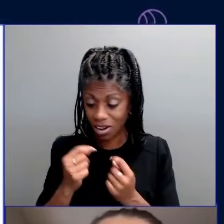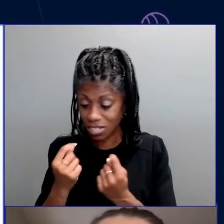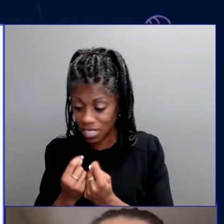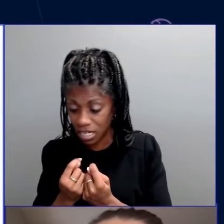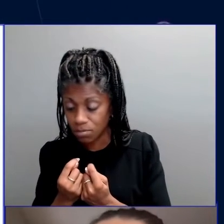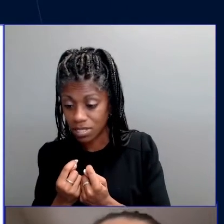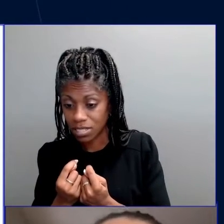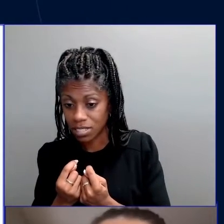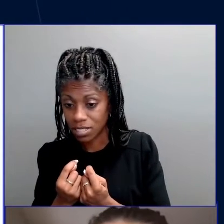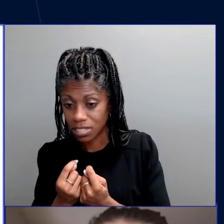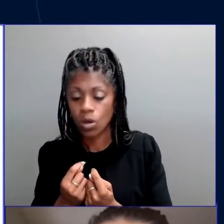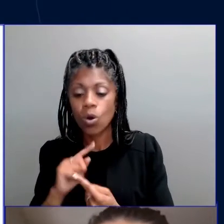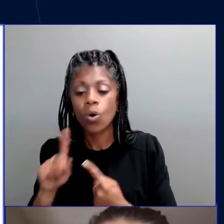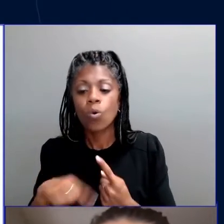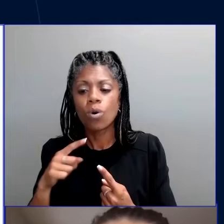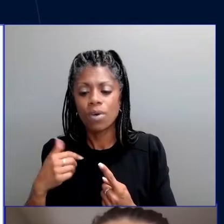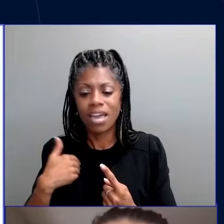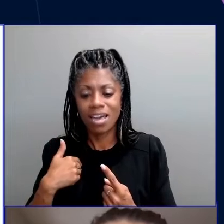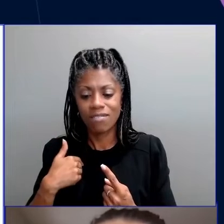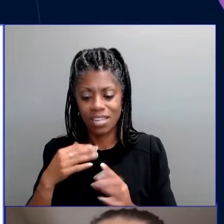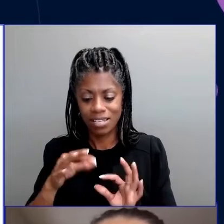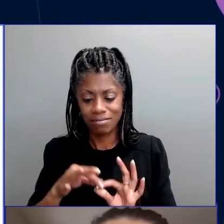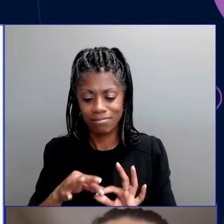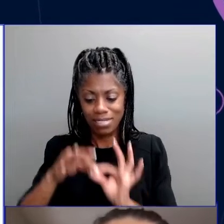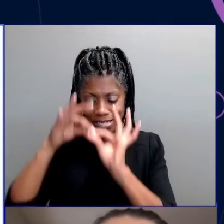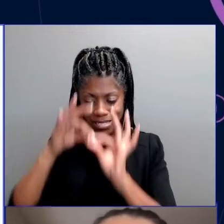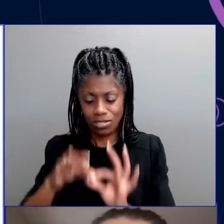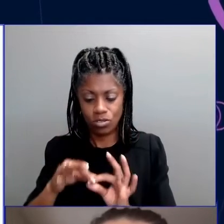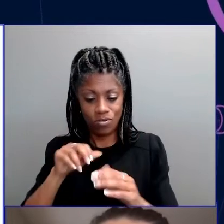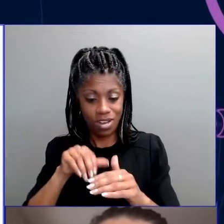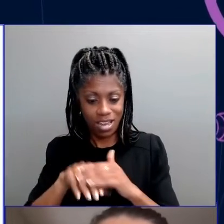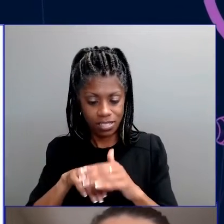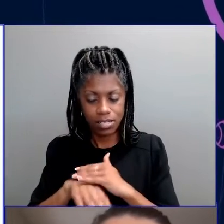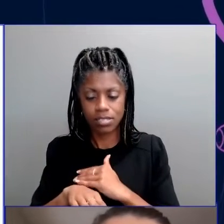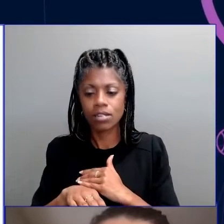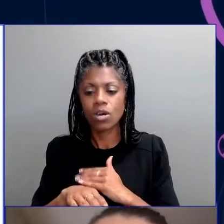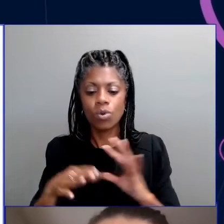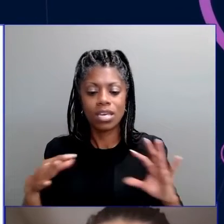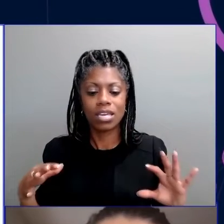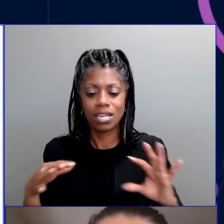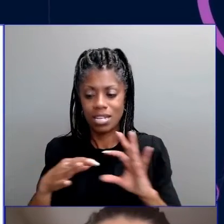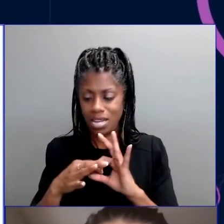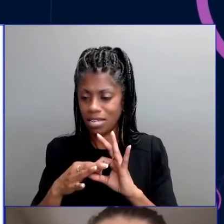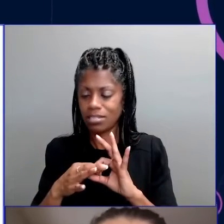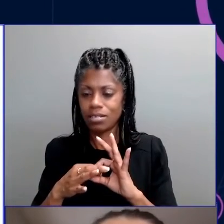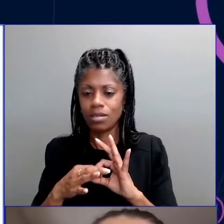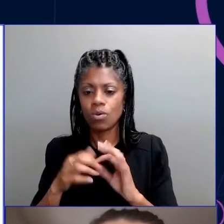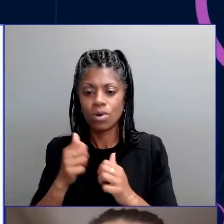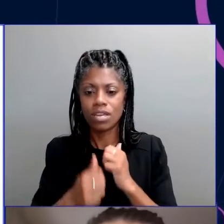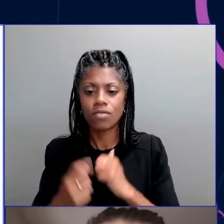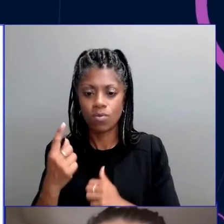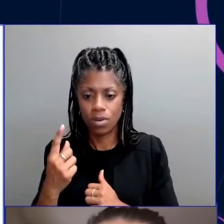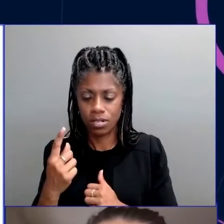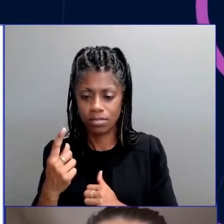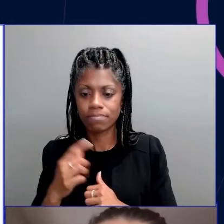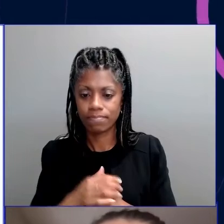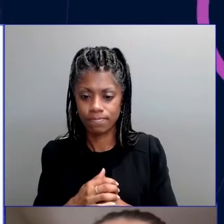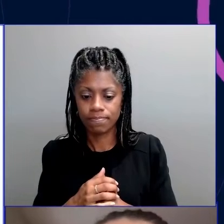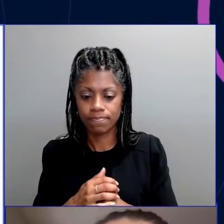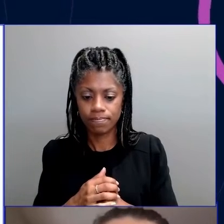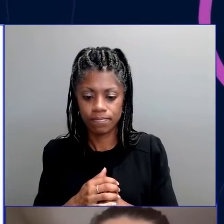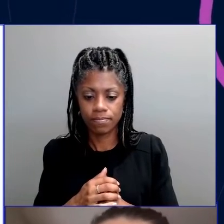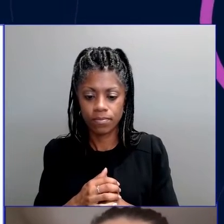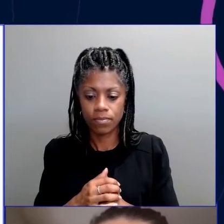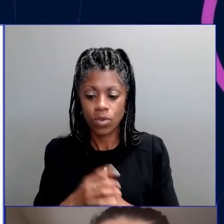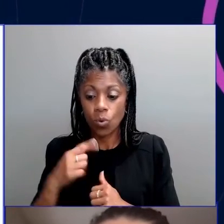our connection to everyone. Disabled people are the largest marginalized group in the world. We are